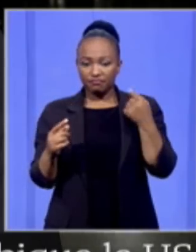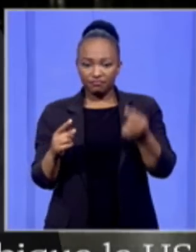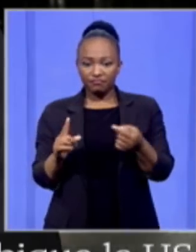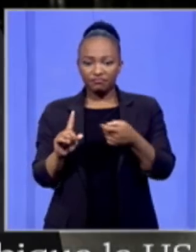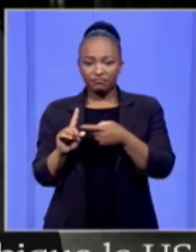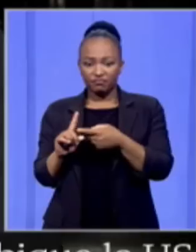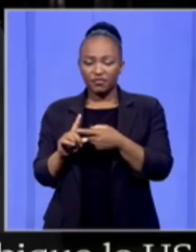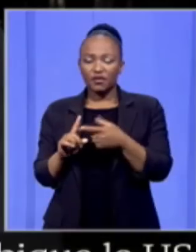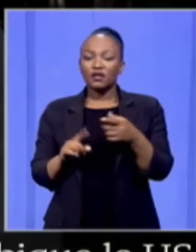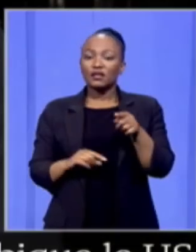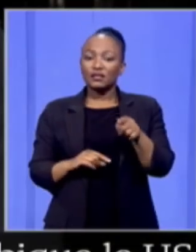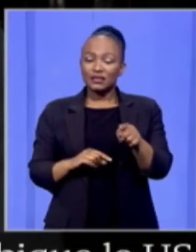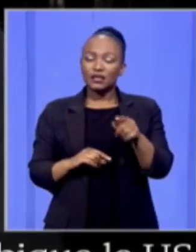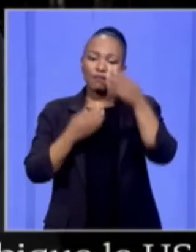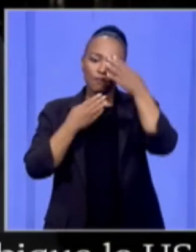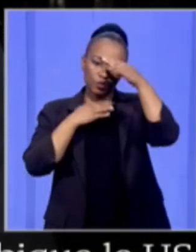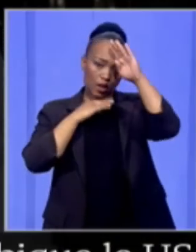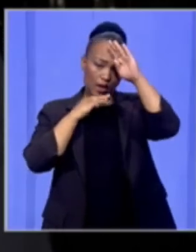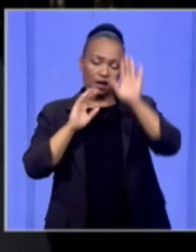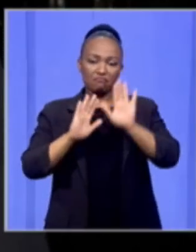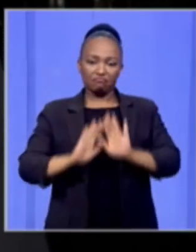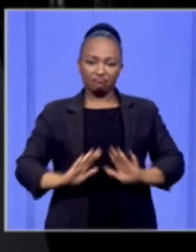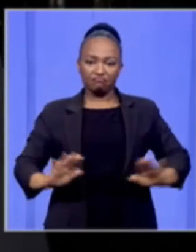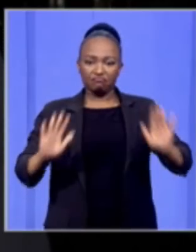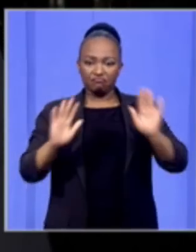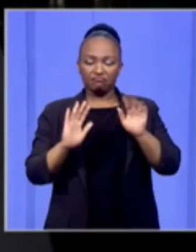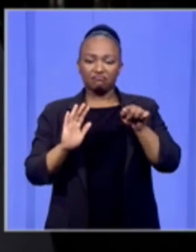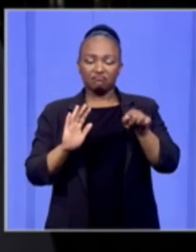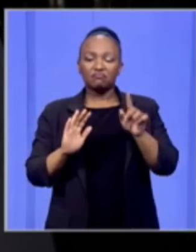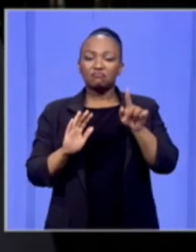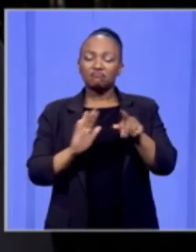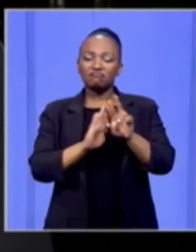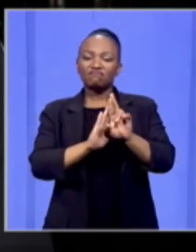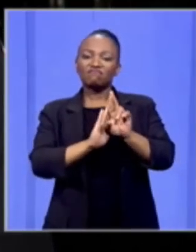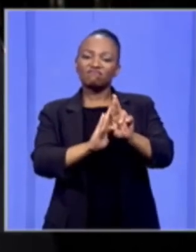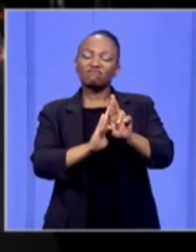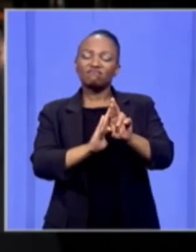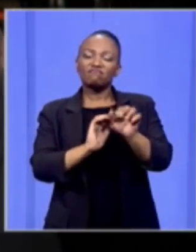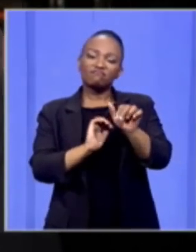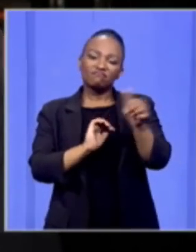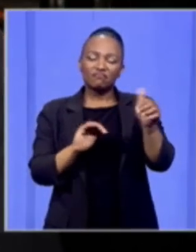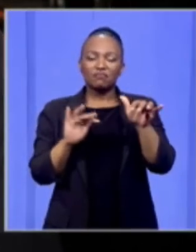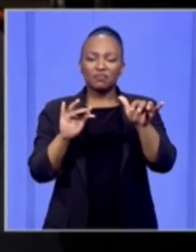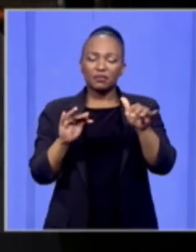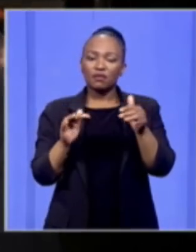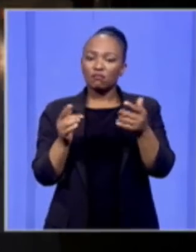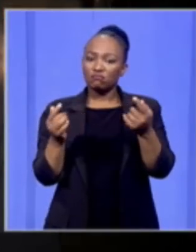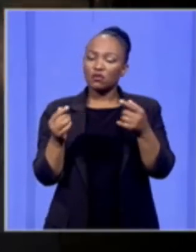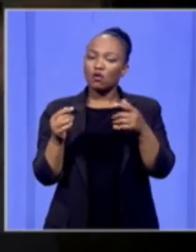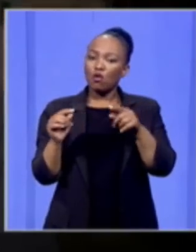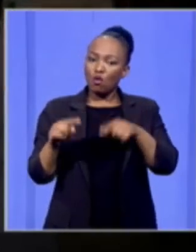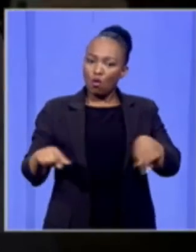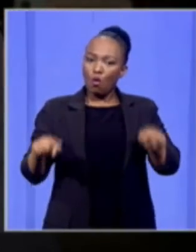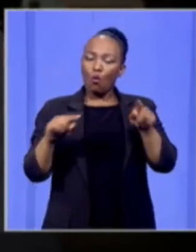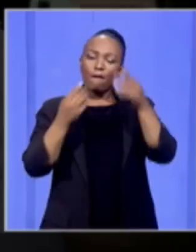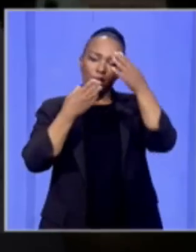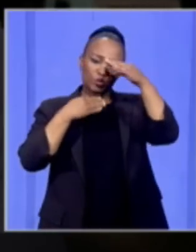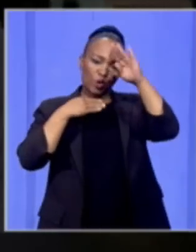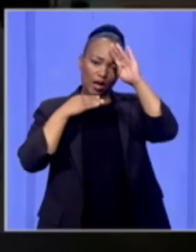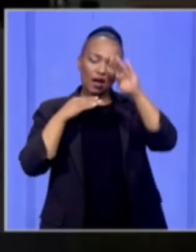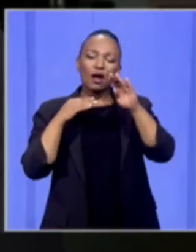le ka borwa ba tla romela manqosa kapa boemedi ba bang patlatla ho tla ba le Batswana ho keteka